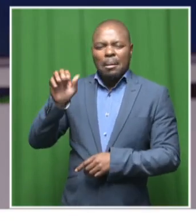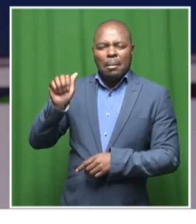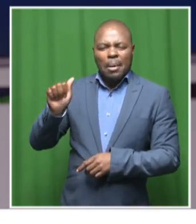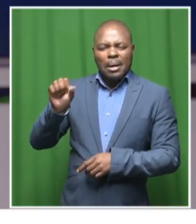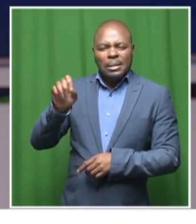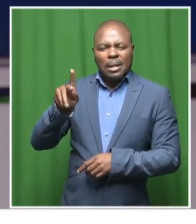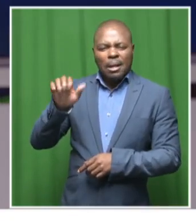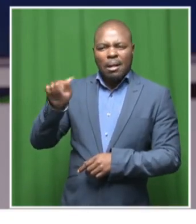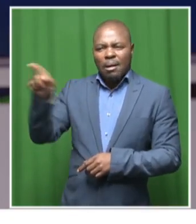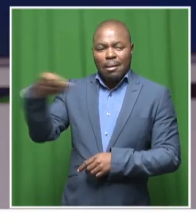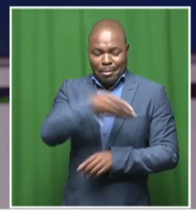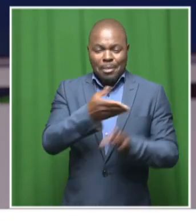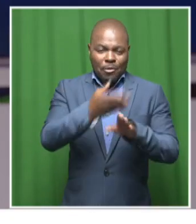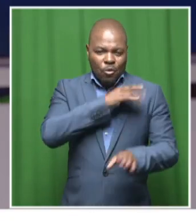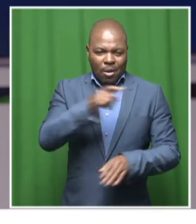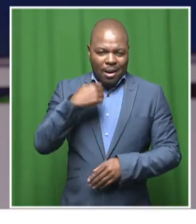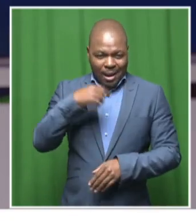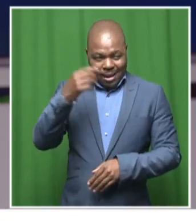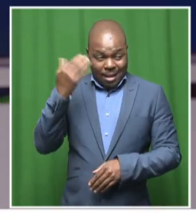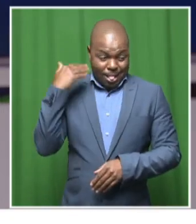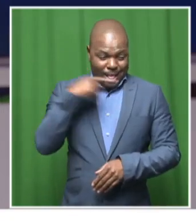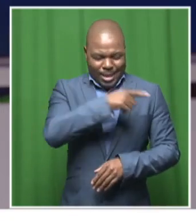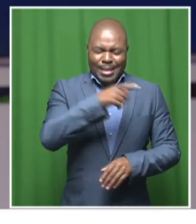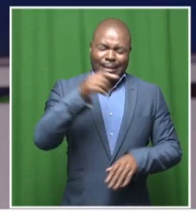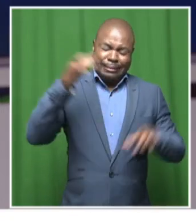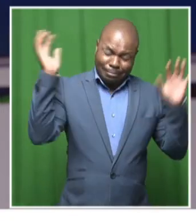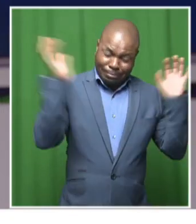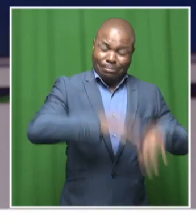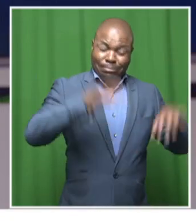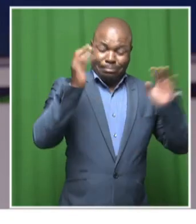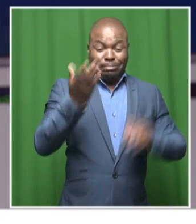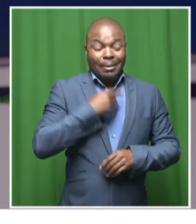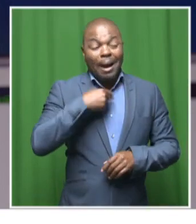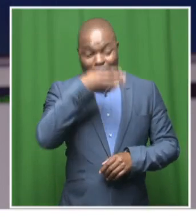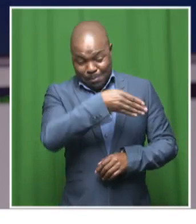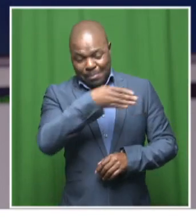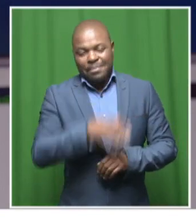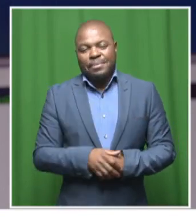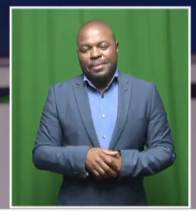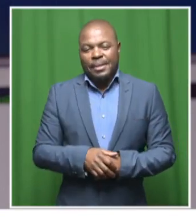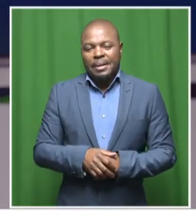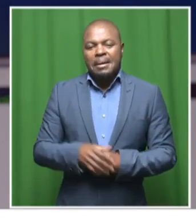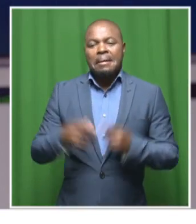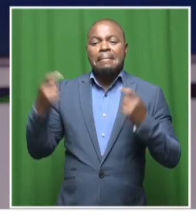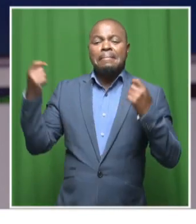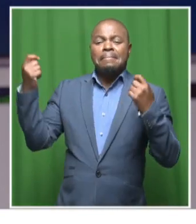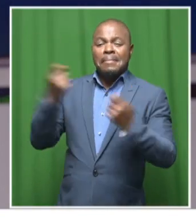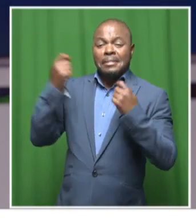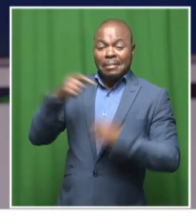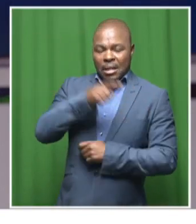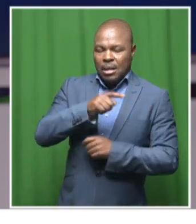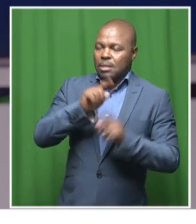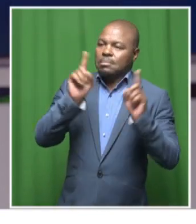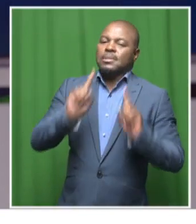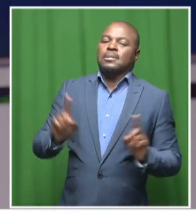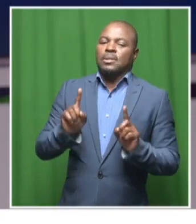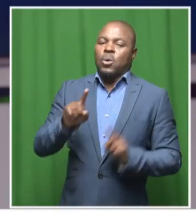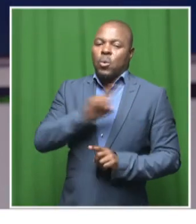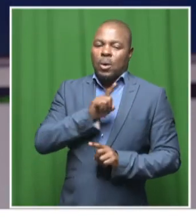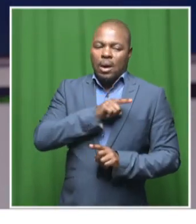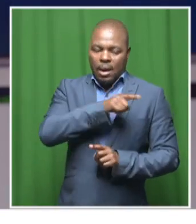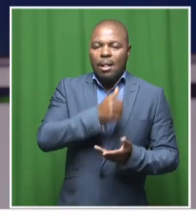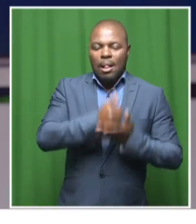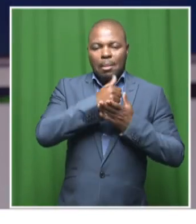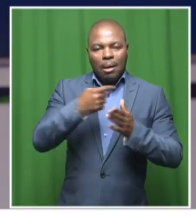remember I was there when it rained a lot. So the festival is very special because for me it has grown